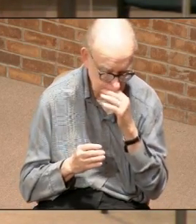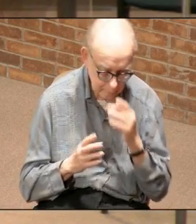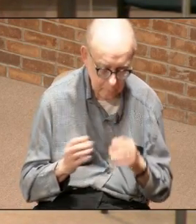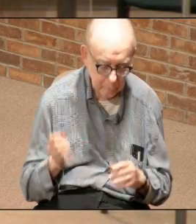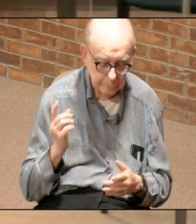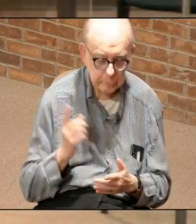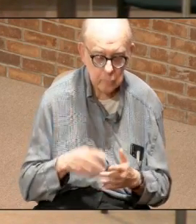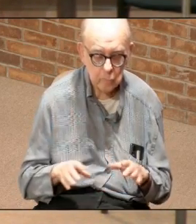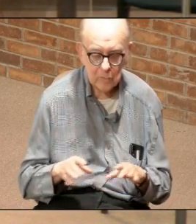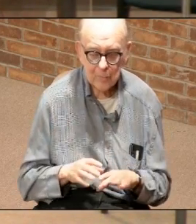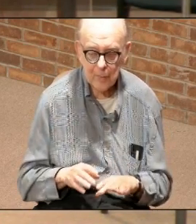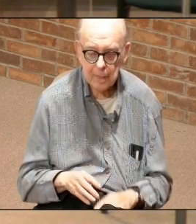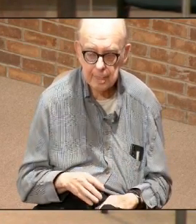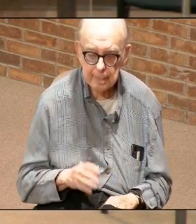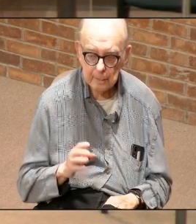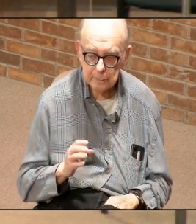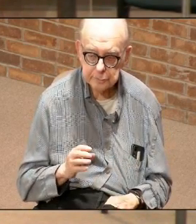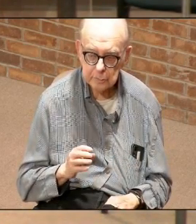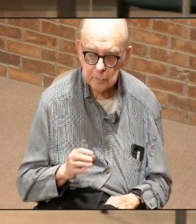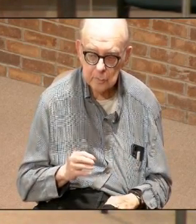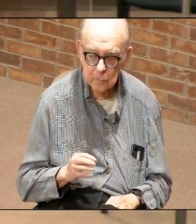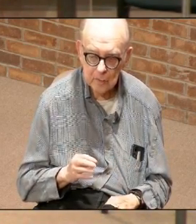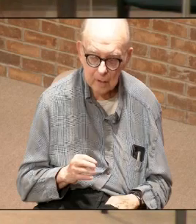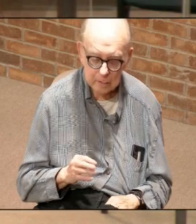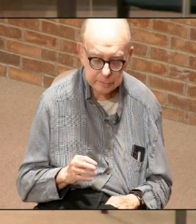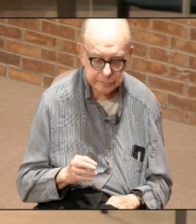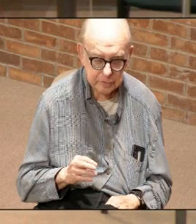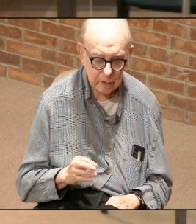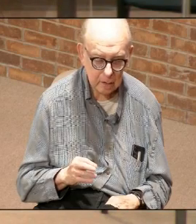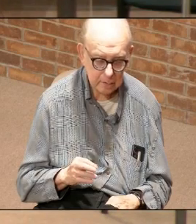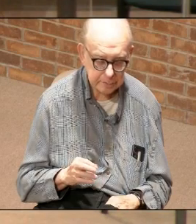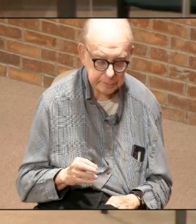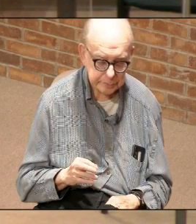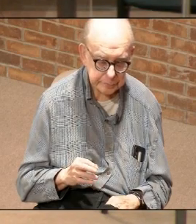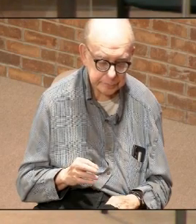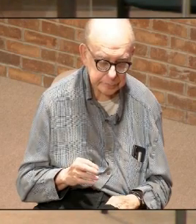And what we need to do is,